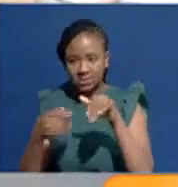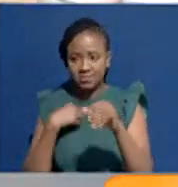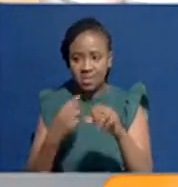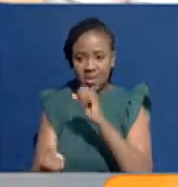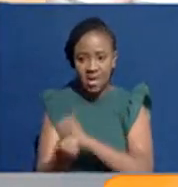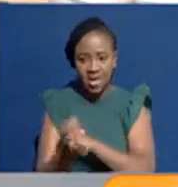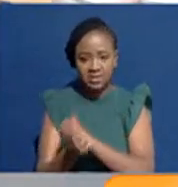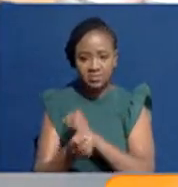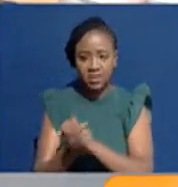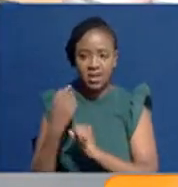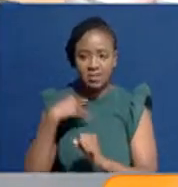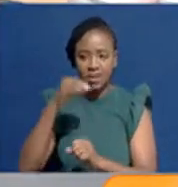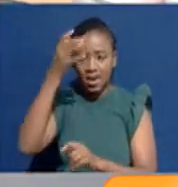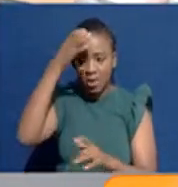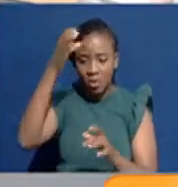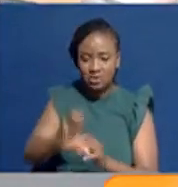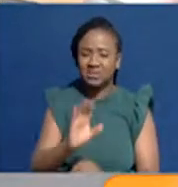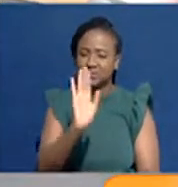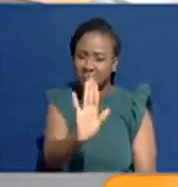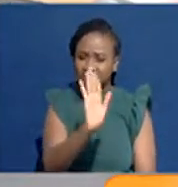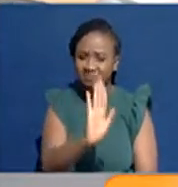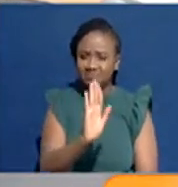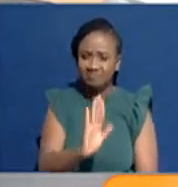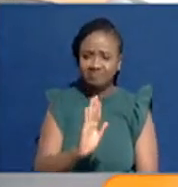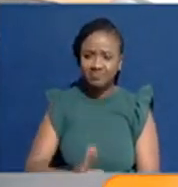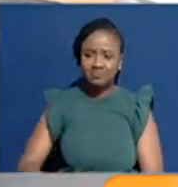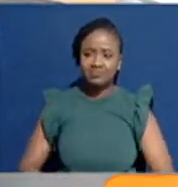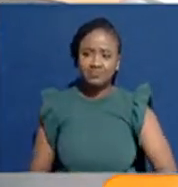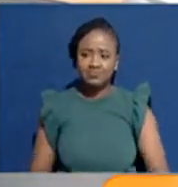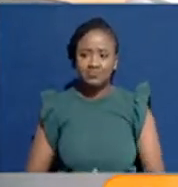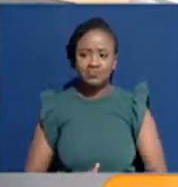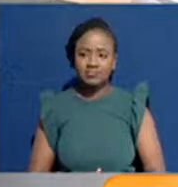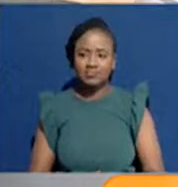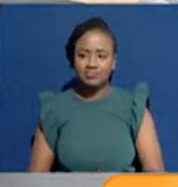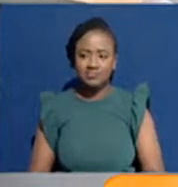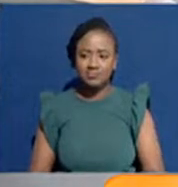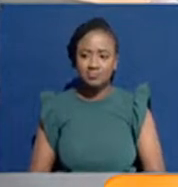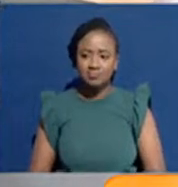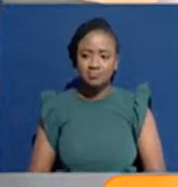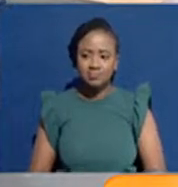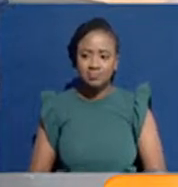because you are getting educated for free. Yeah, you can have the rest of the time.